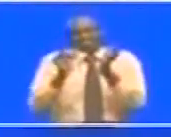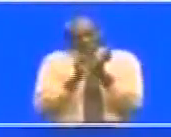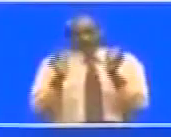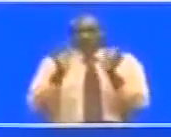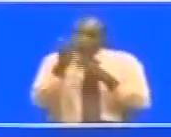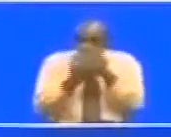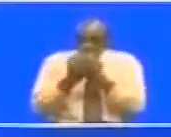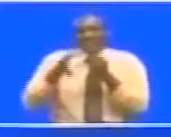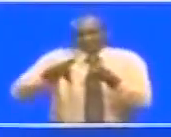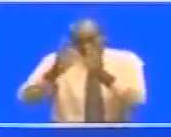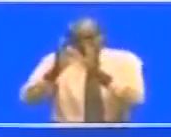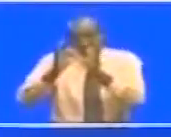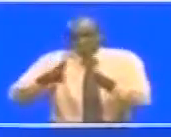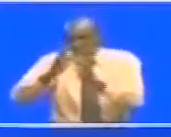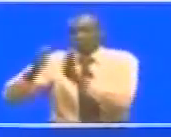computer shops.